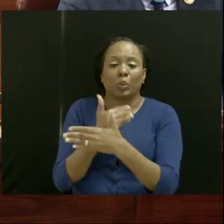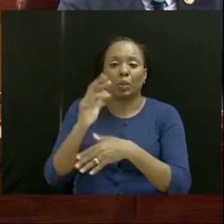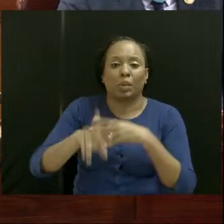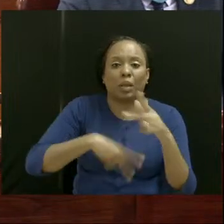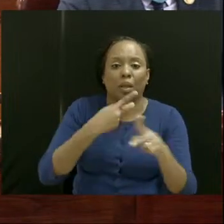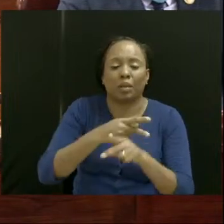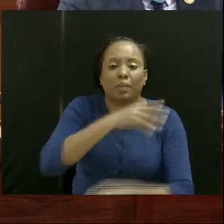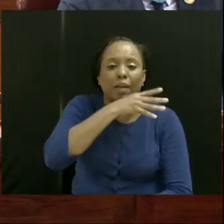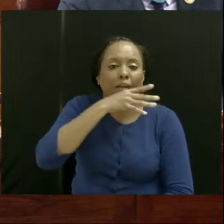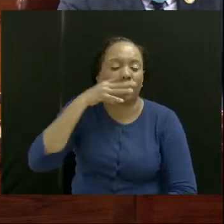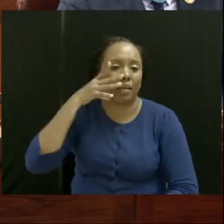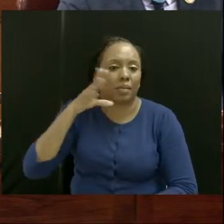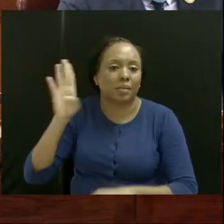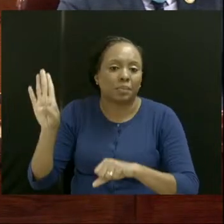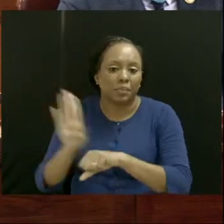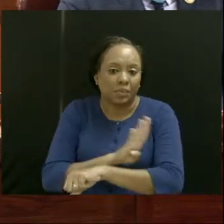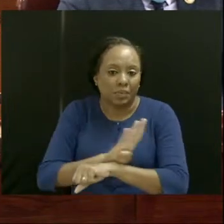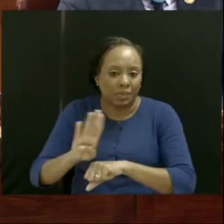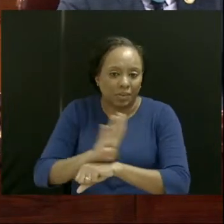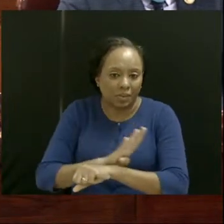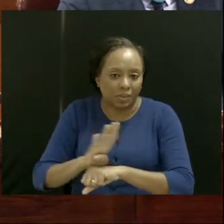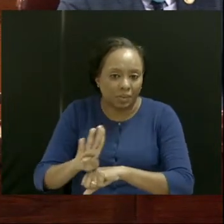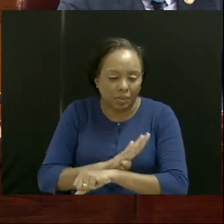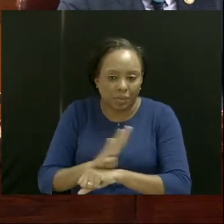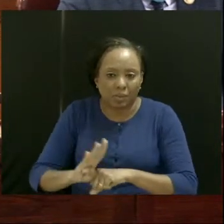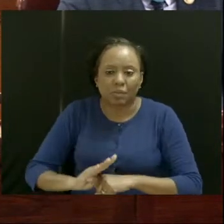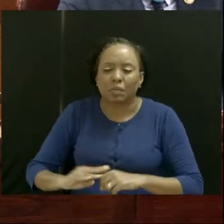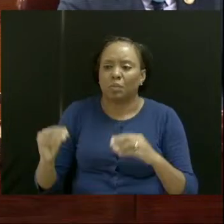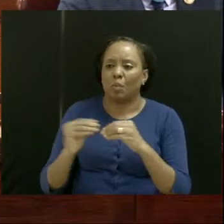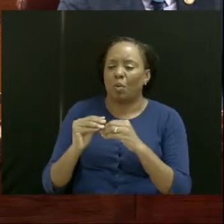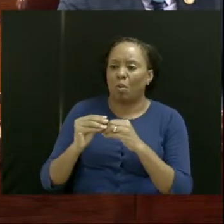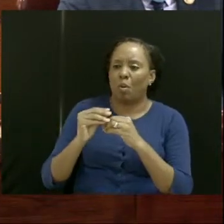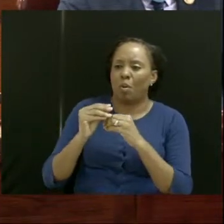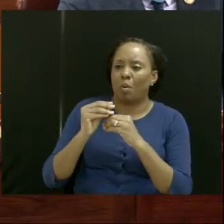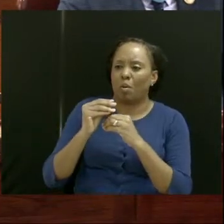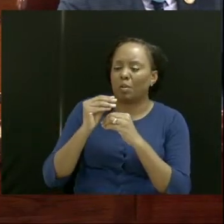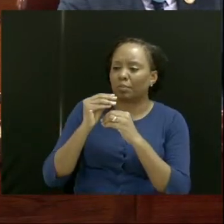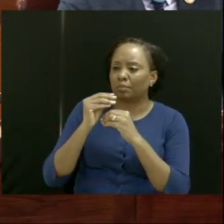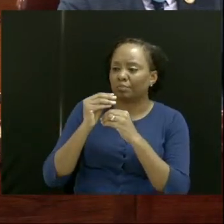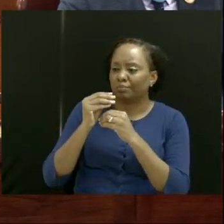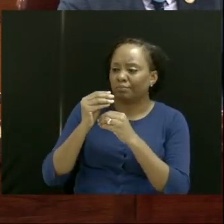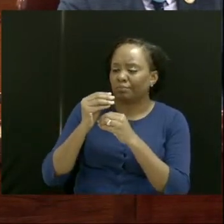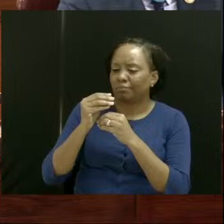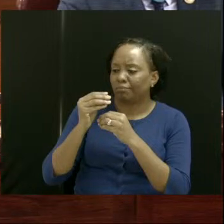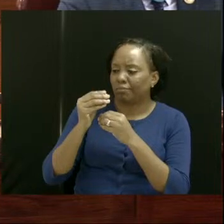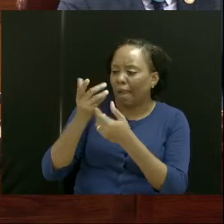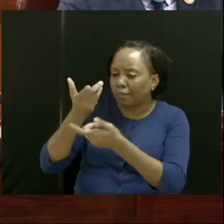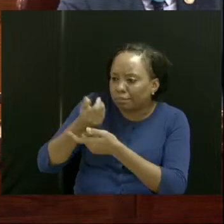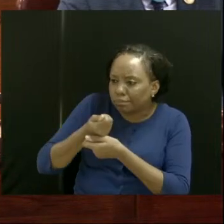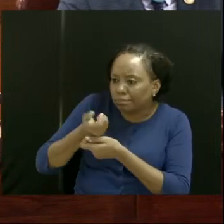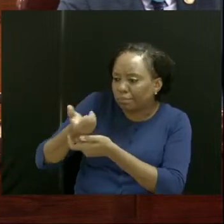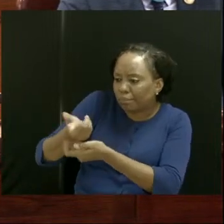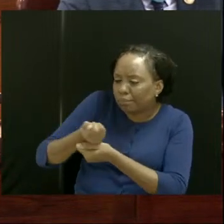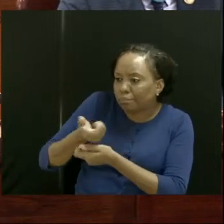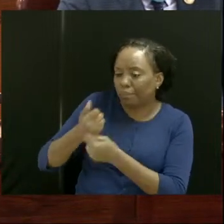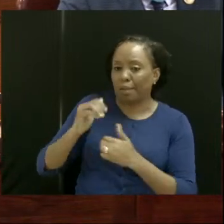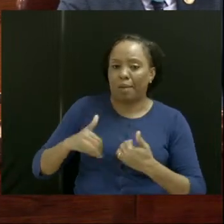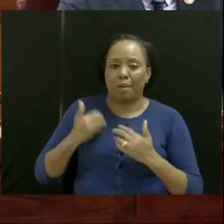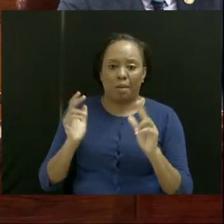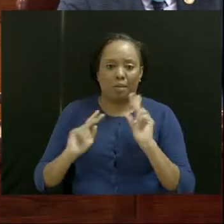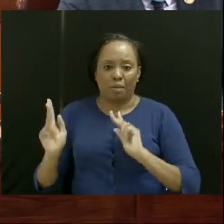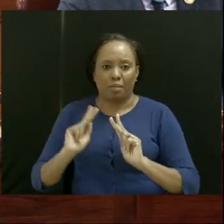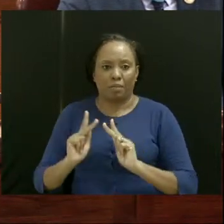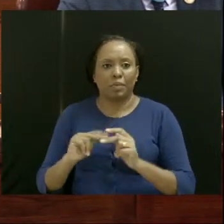agribusiness that may be more appealing and more attractive to our young people and to a new